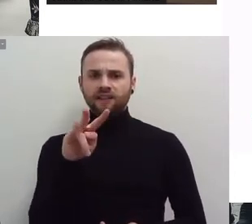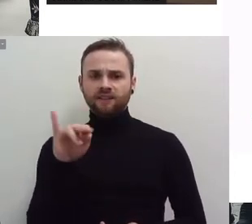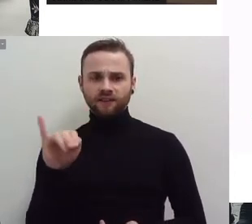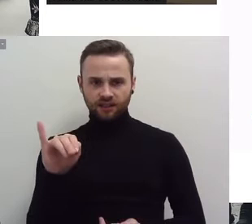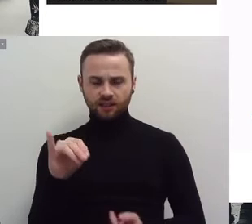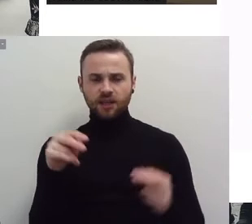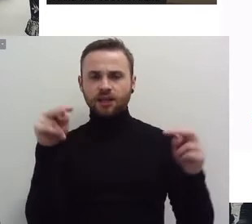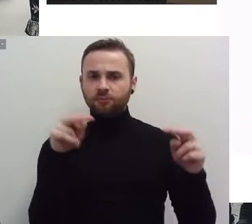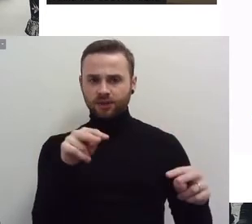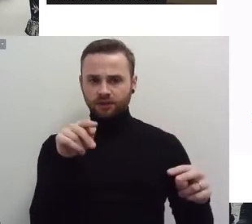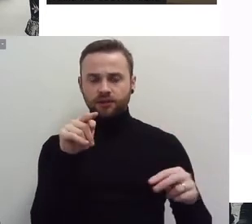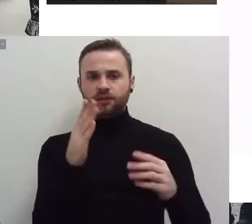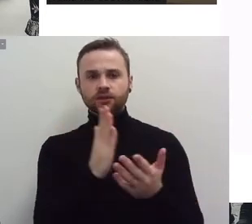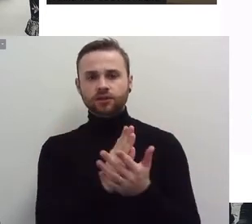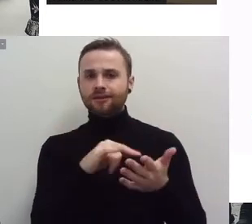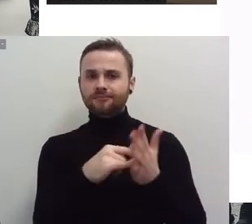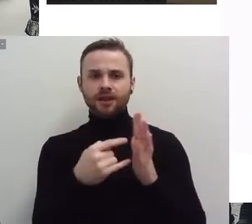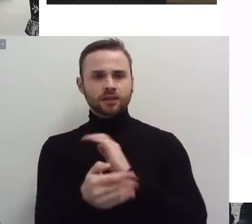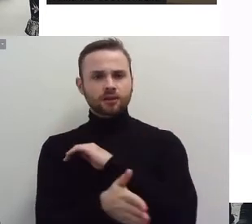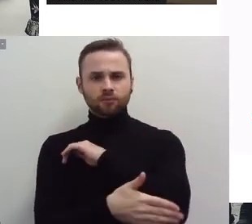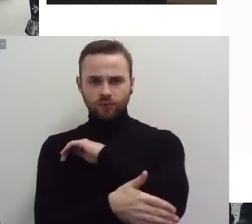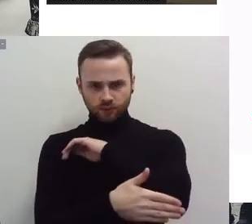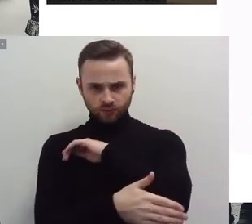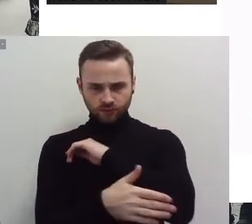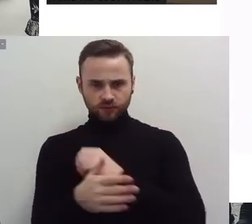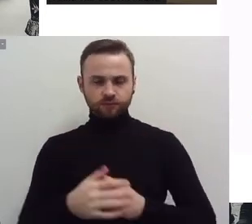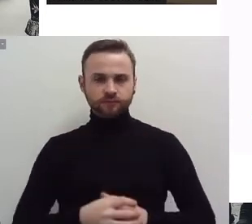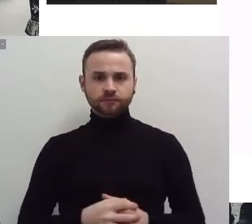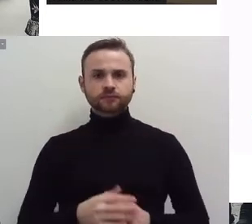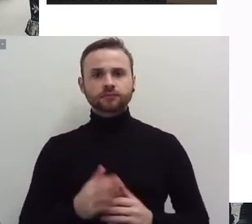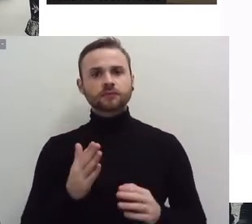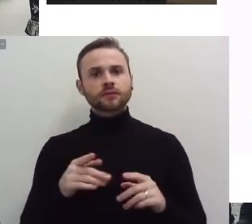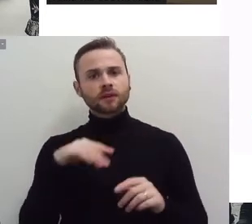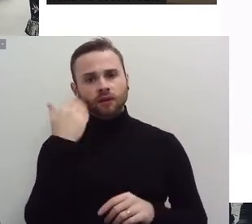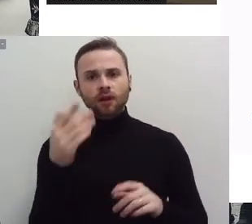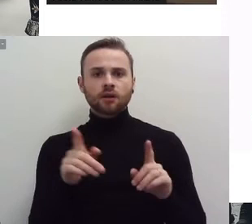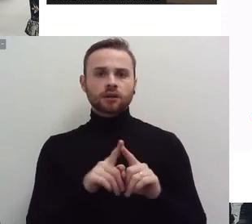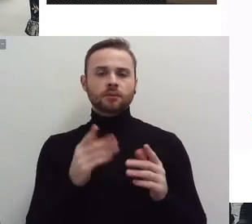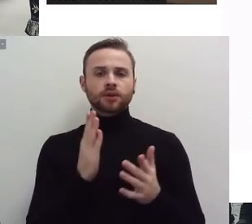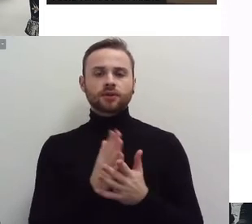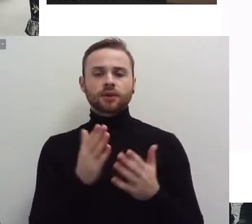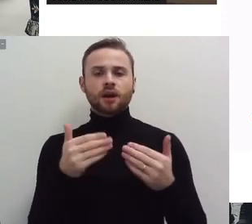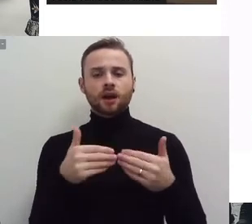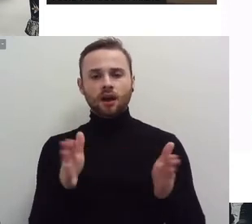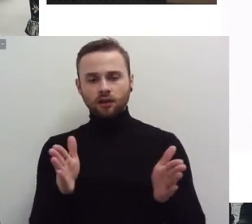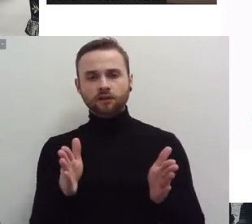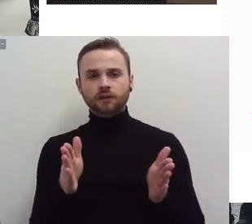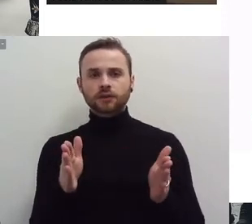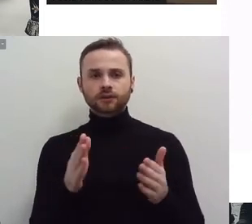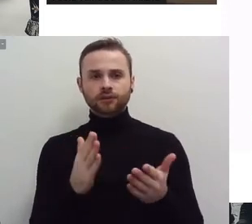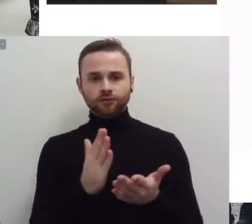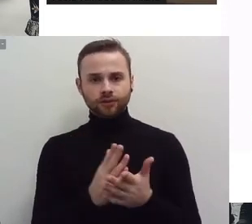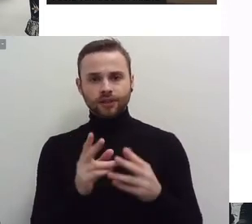And the overall ideology in Finnish welfare system is that we believe that people